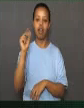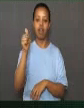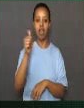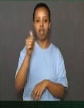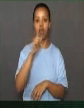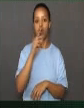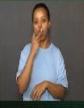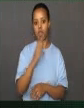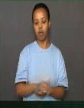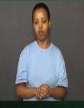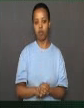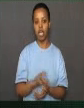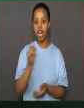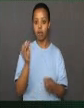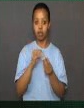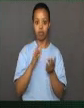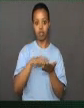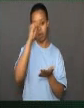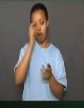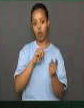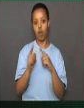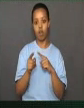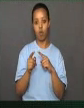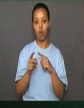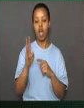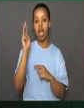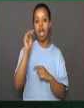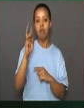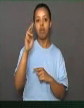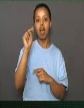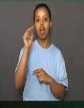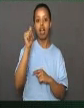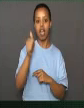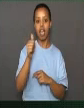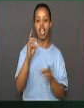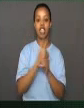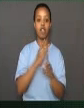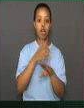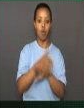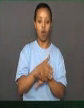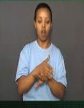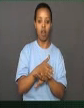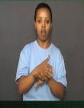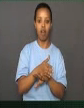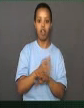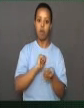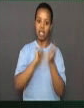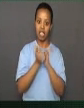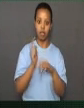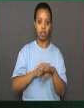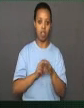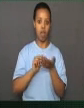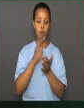RNA. We learned that after mRNA is created during